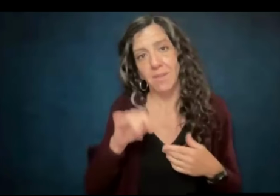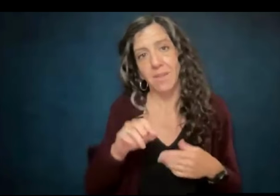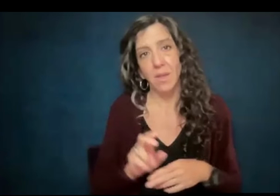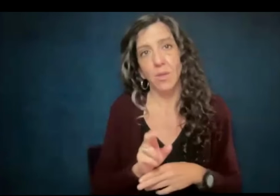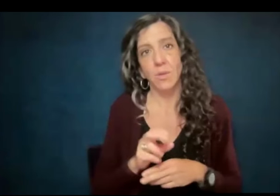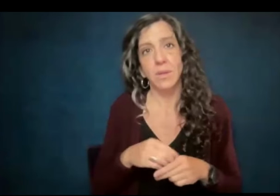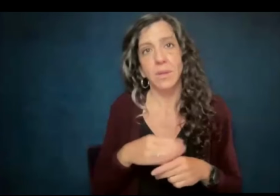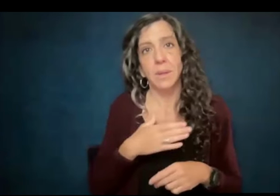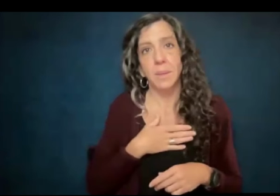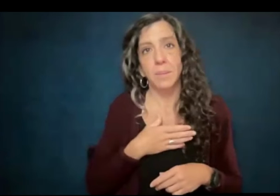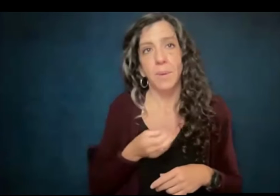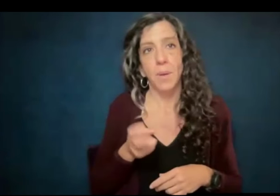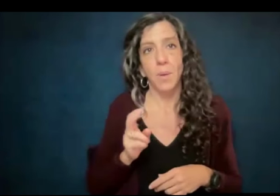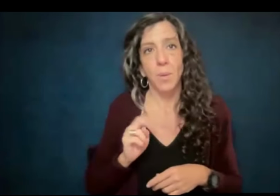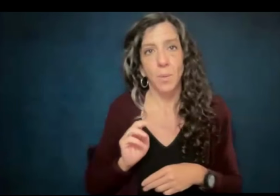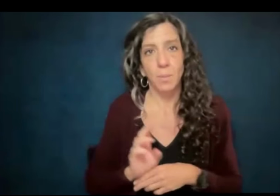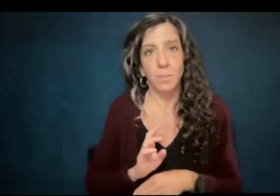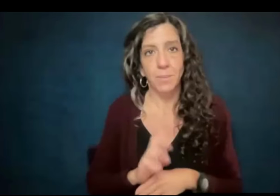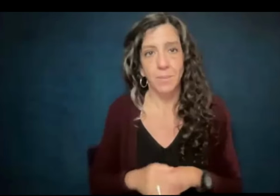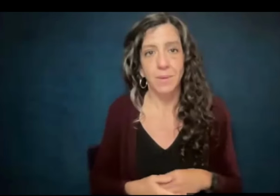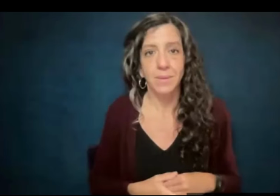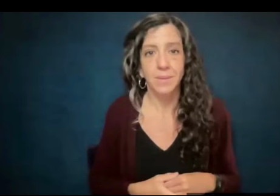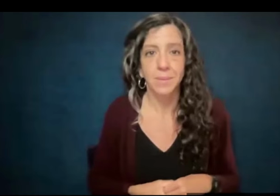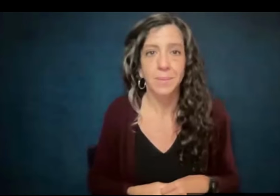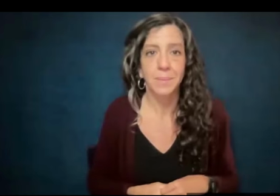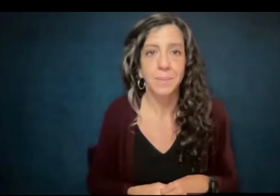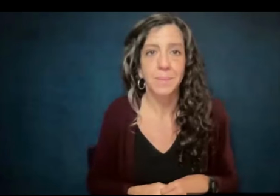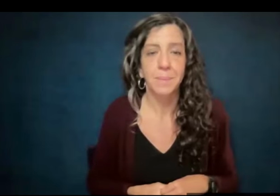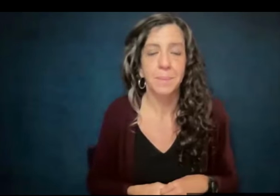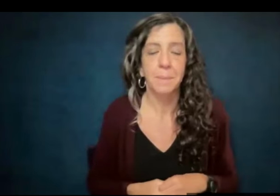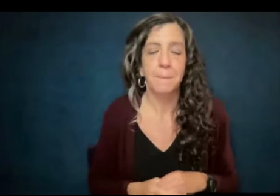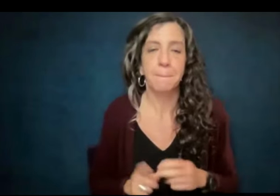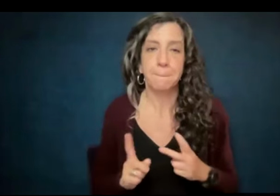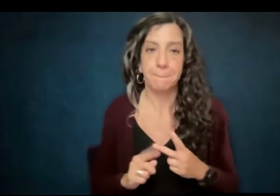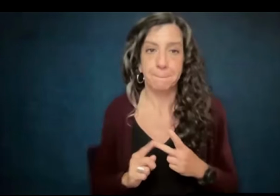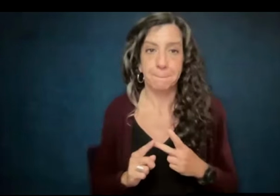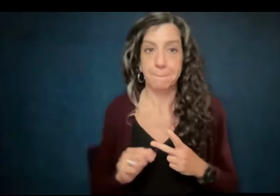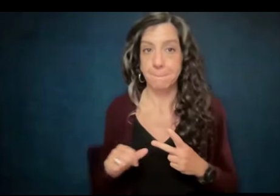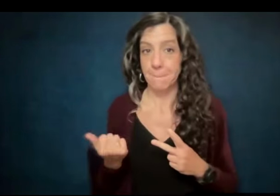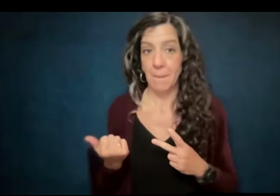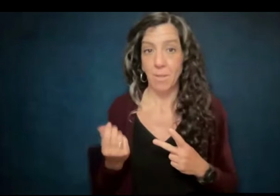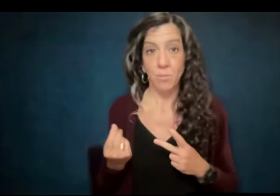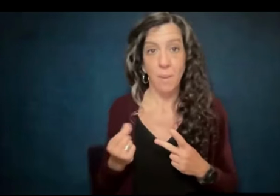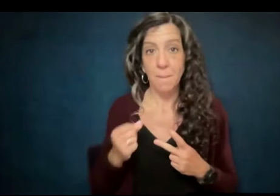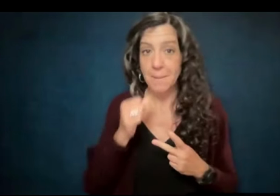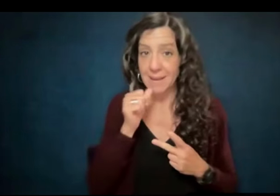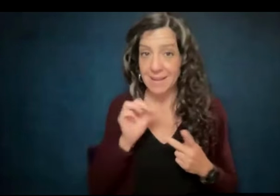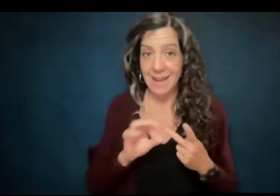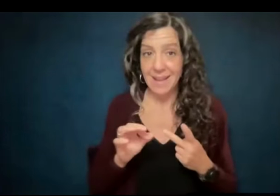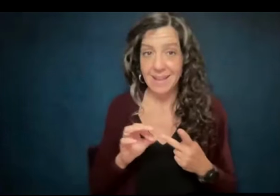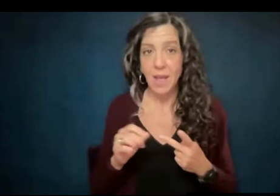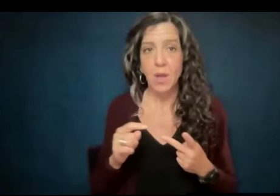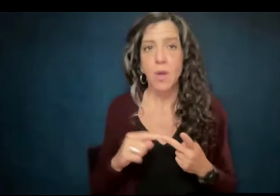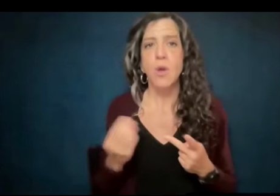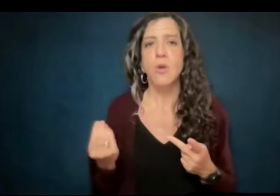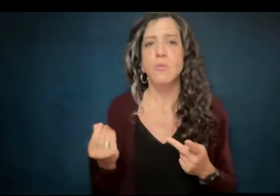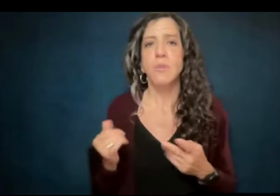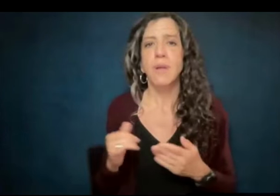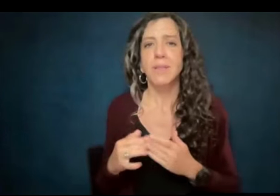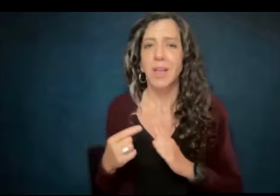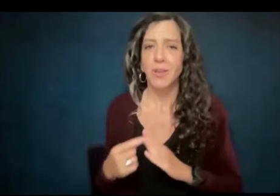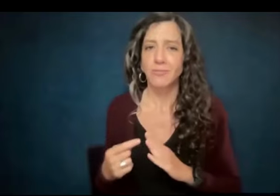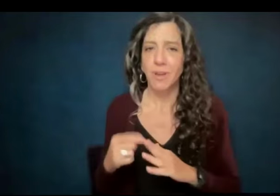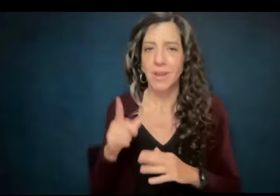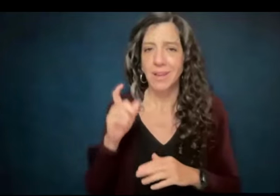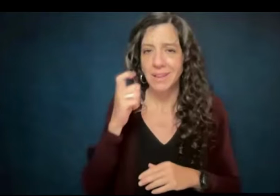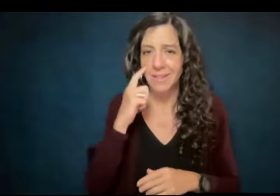or business. The other type of property that doesn't count is a property that represents a